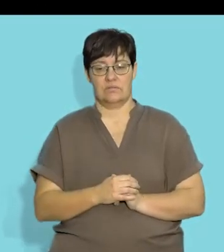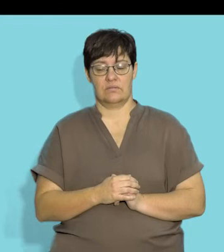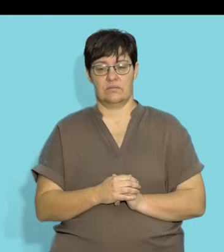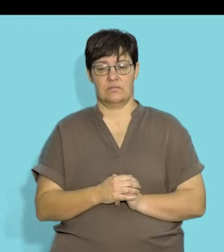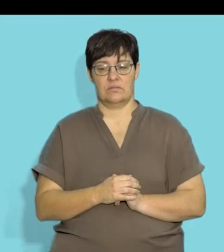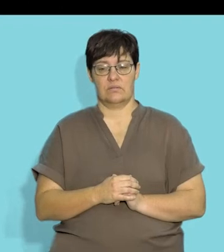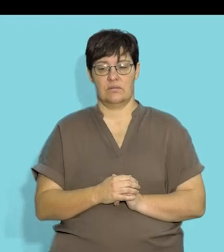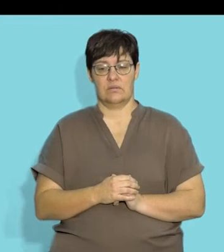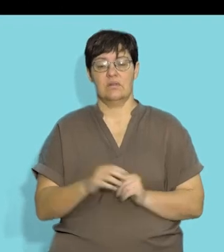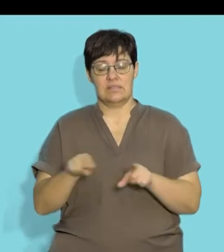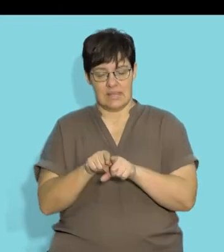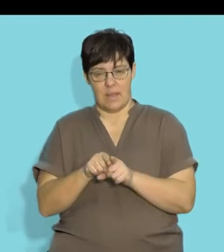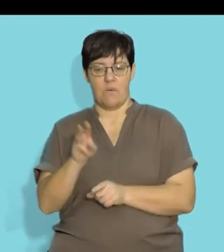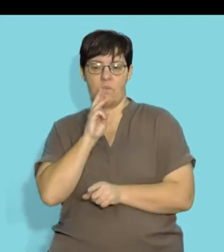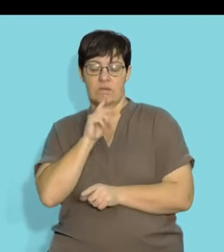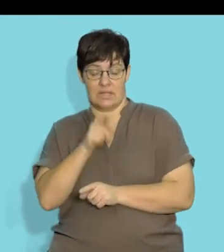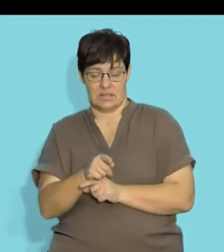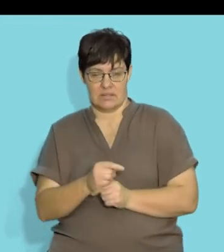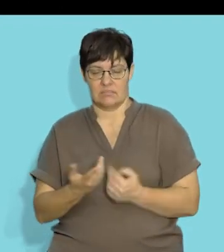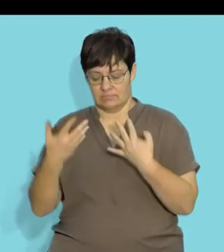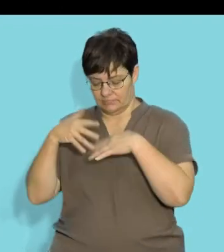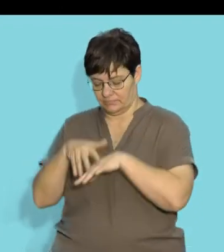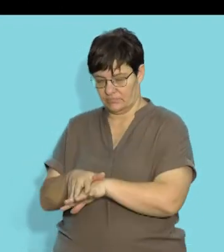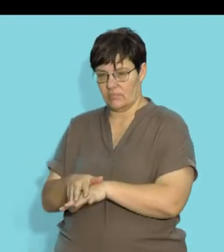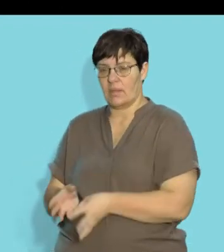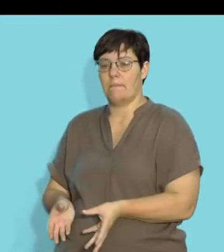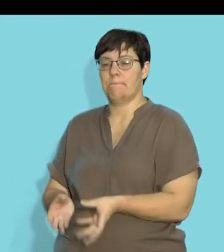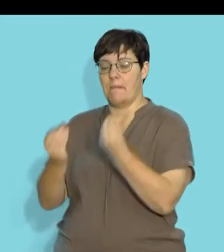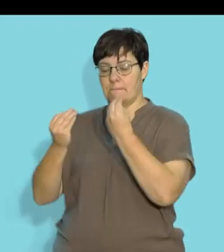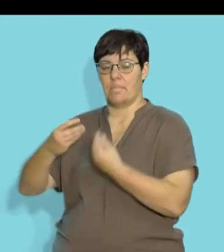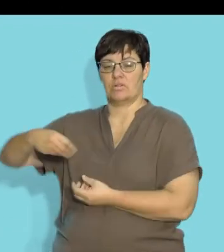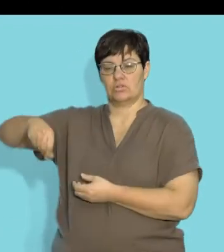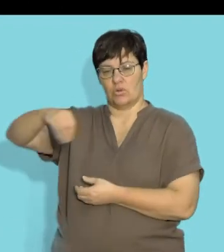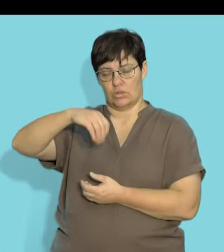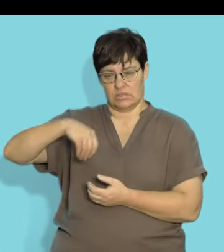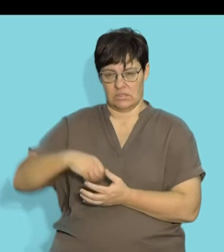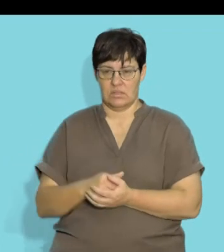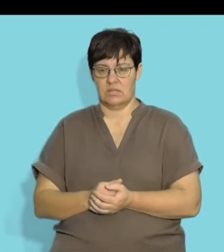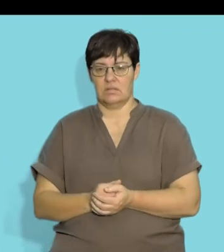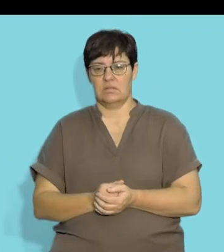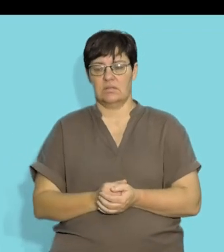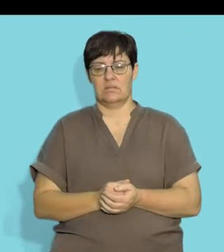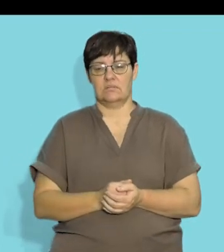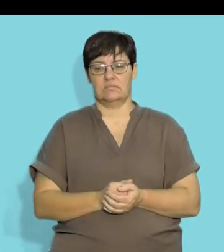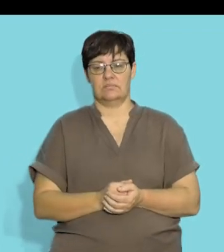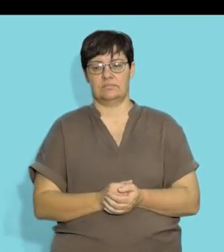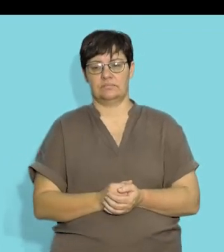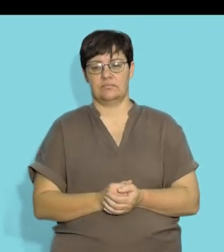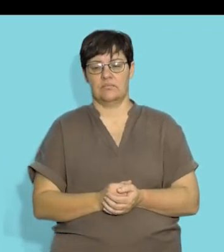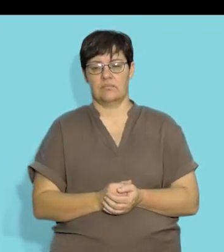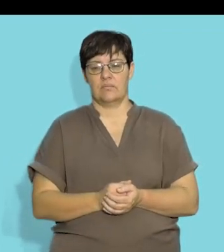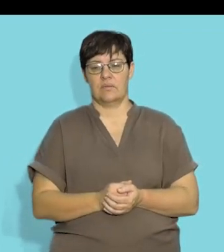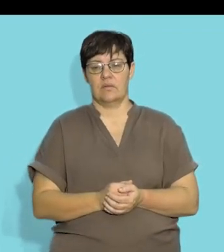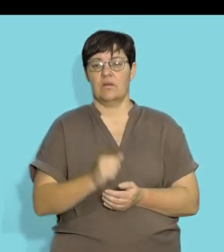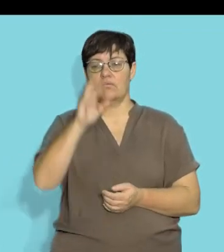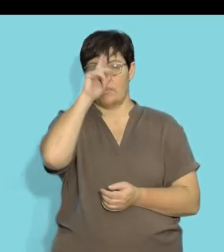okay. This gives us a salt, okay. Our salt will be sodium sulfate, right? Remember, sodium